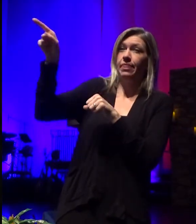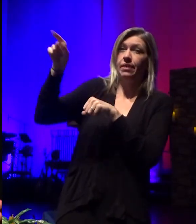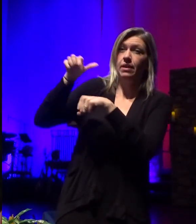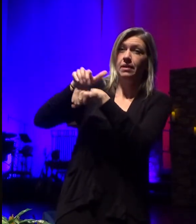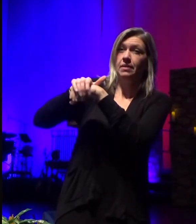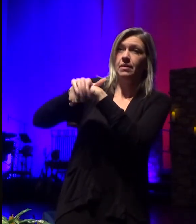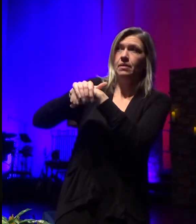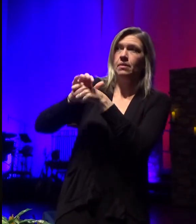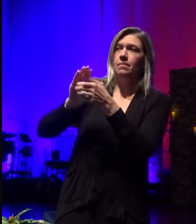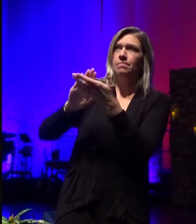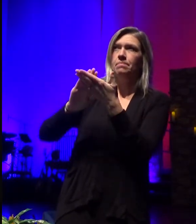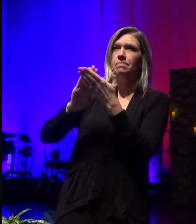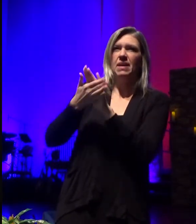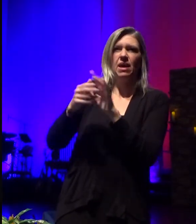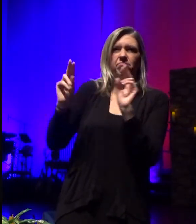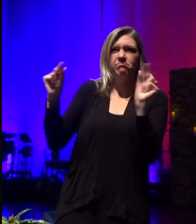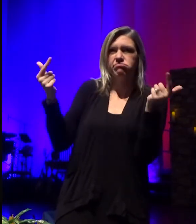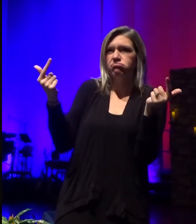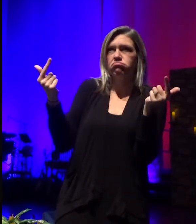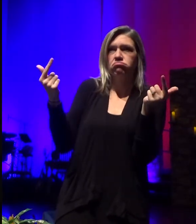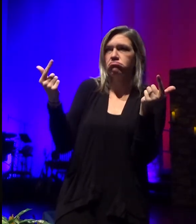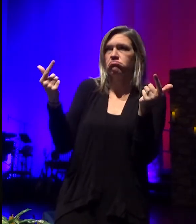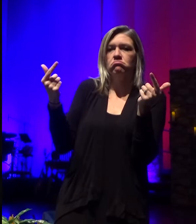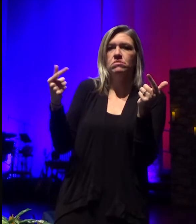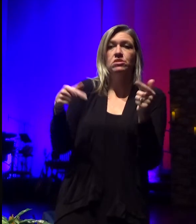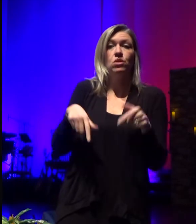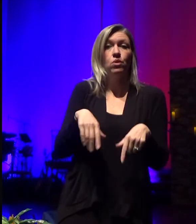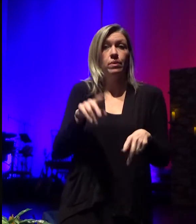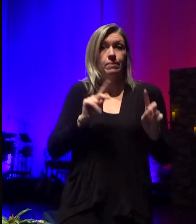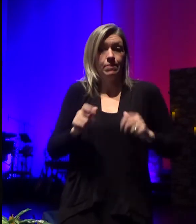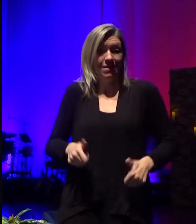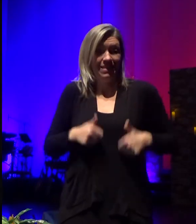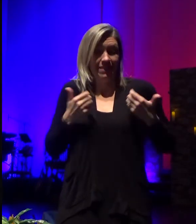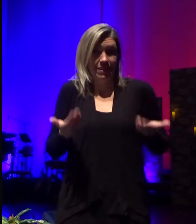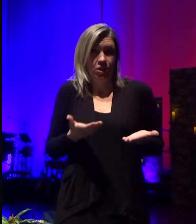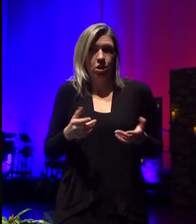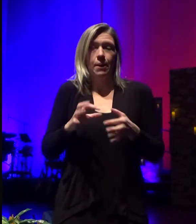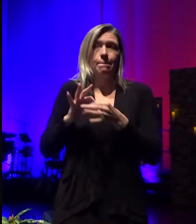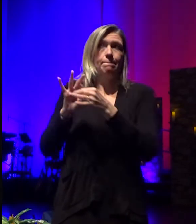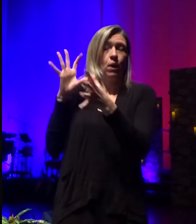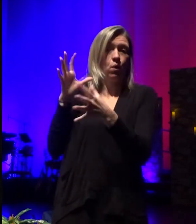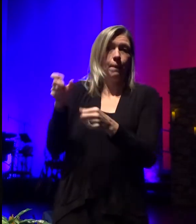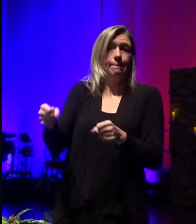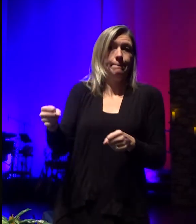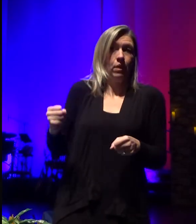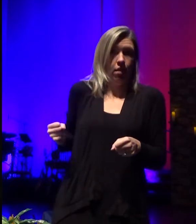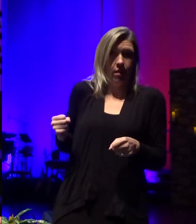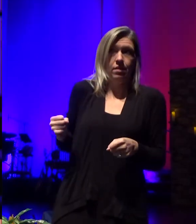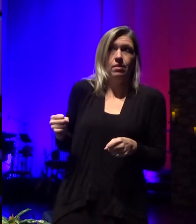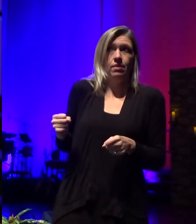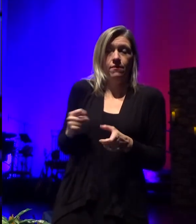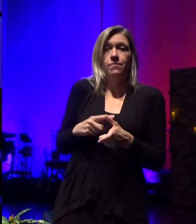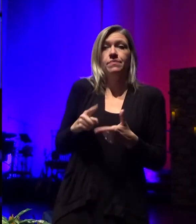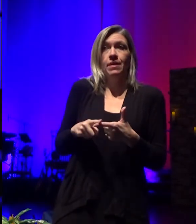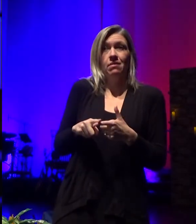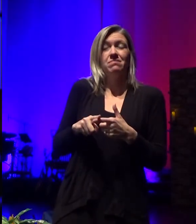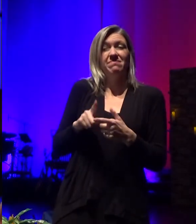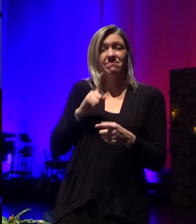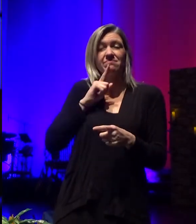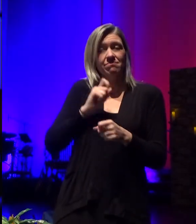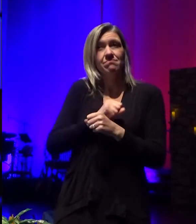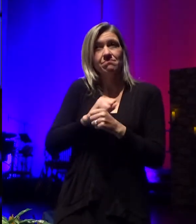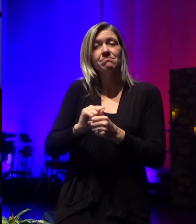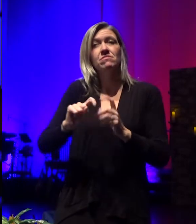non-productive, and so the colonists pulled the release mechanism. And in so doing, they launched a great